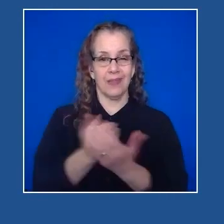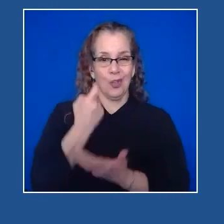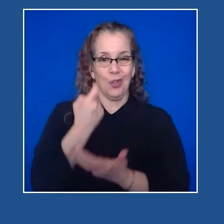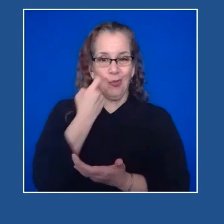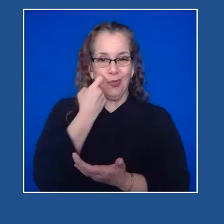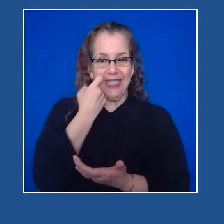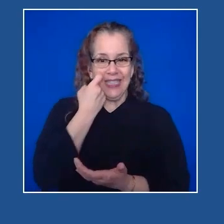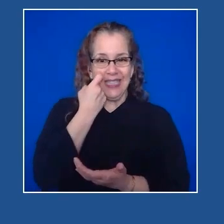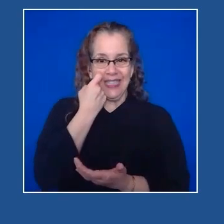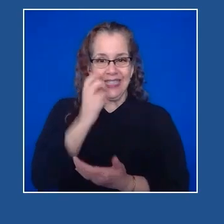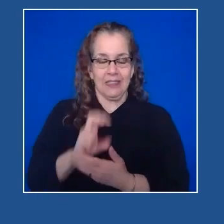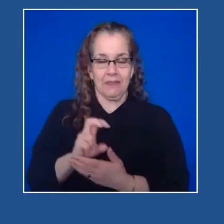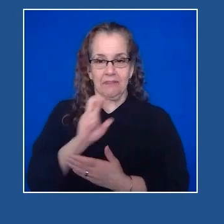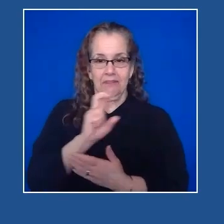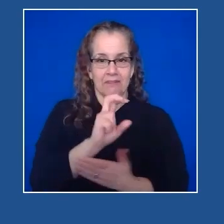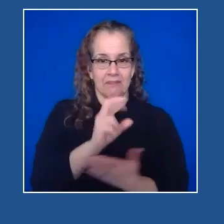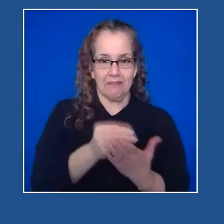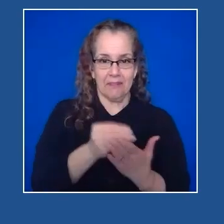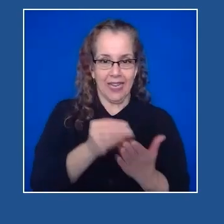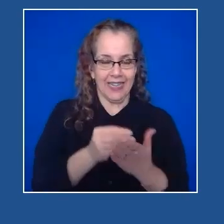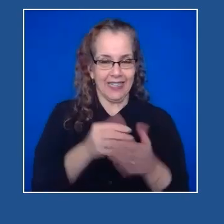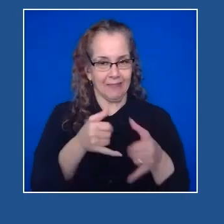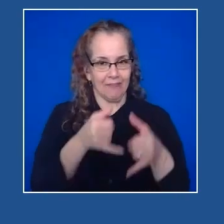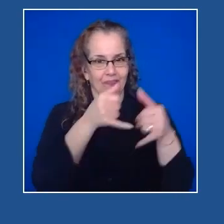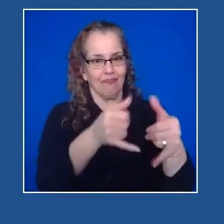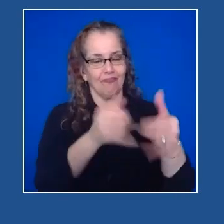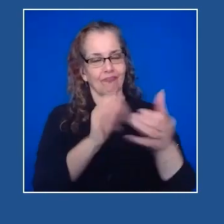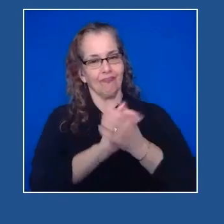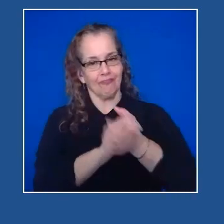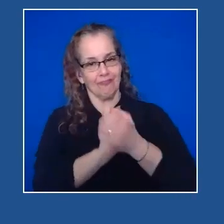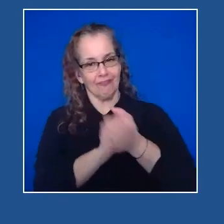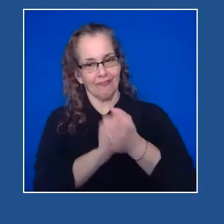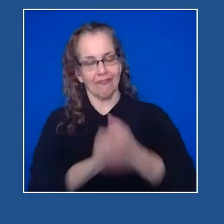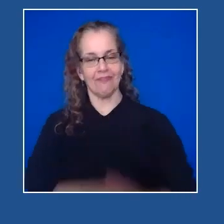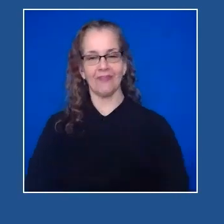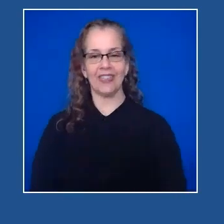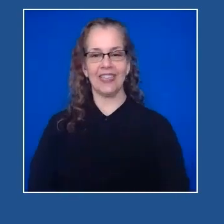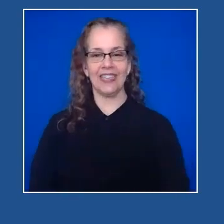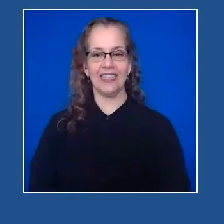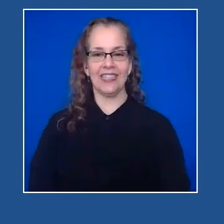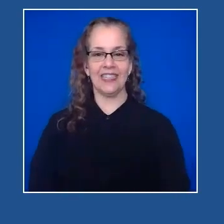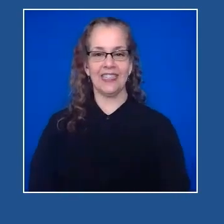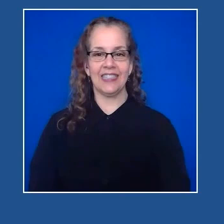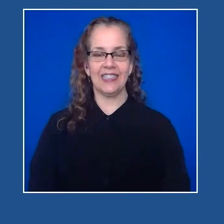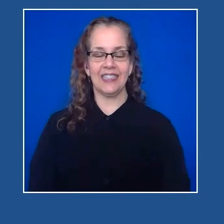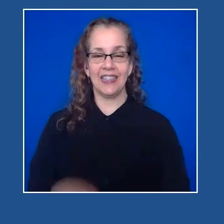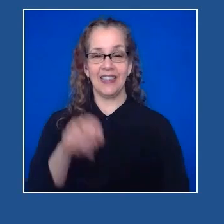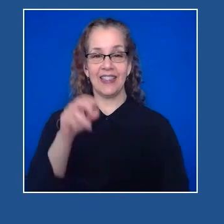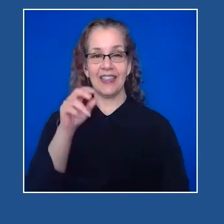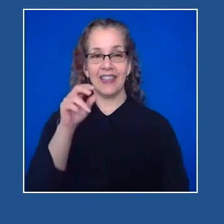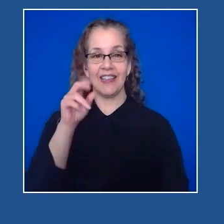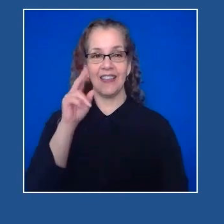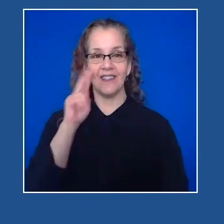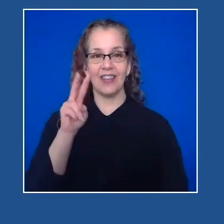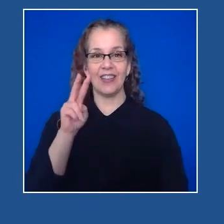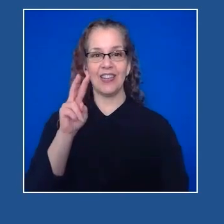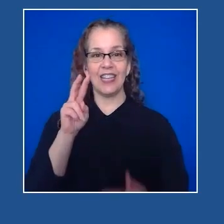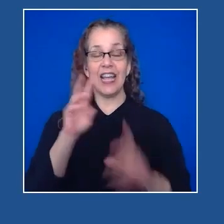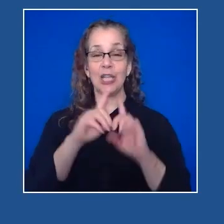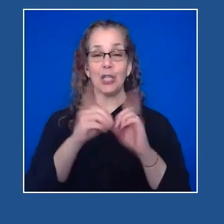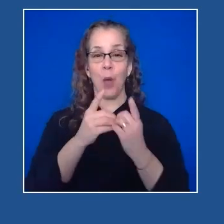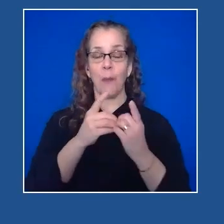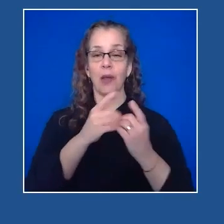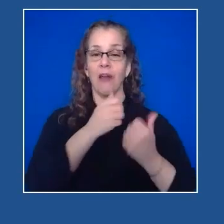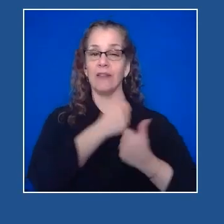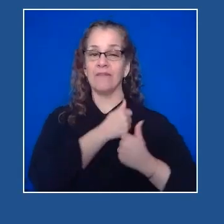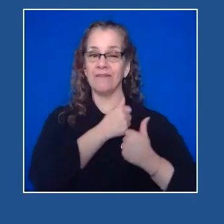Development Awardee. Very excited for her. Congratulations. At the Vision 1 MyRec with the U.S. Department of Veterans Affairs.